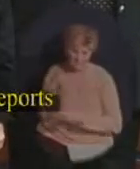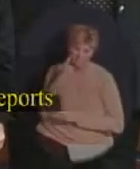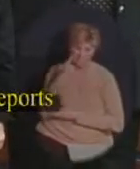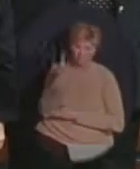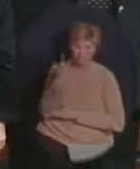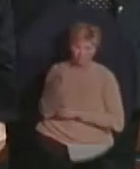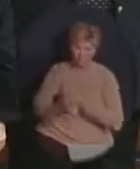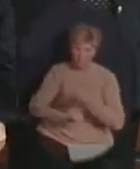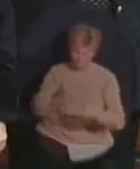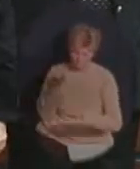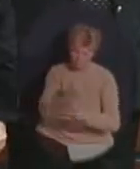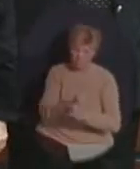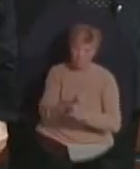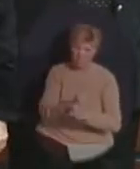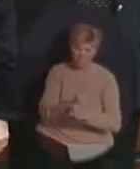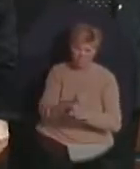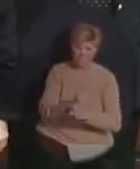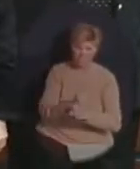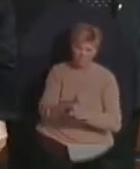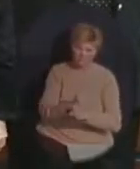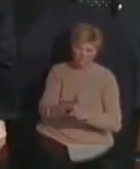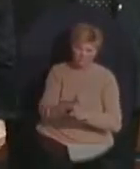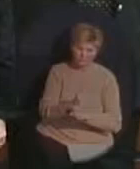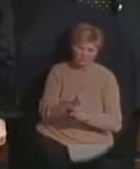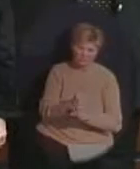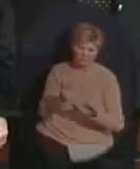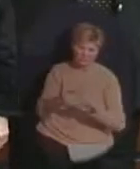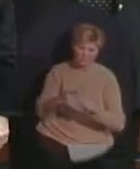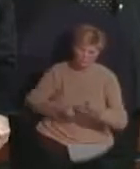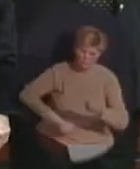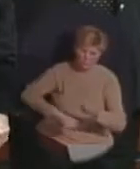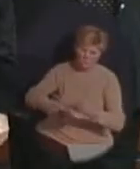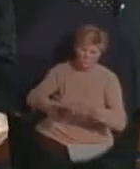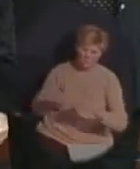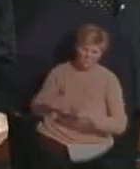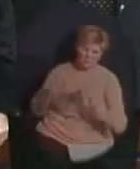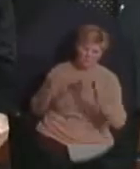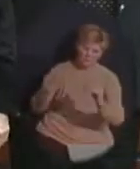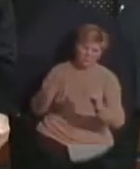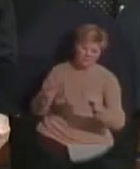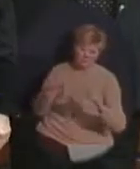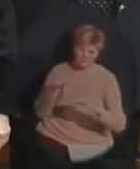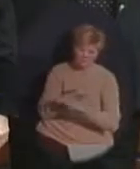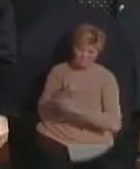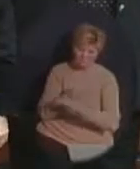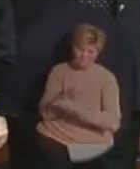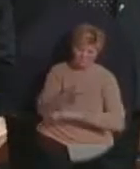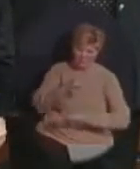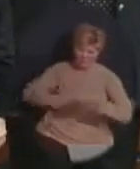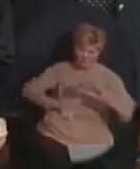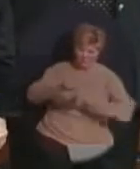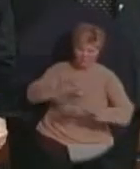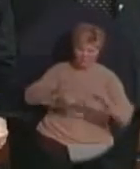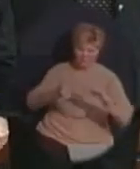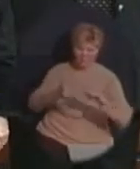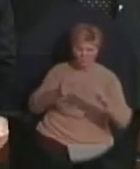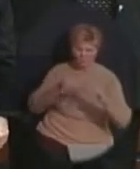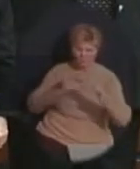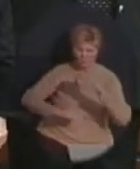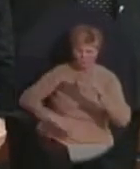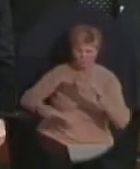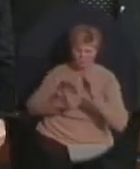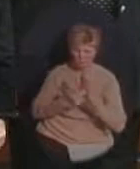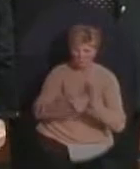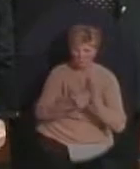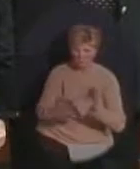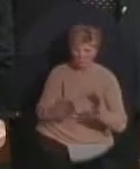secondary schools per year for 3 years, to promote advanced math and science courses to underrepresented groups of students, to